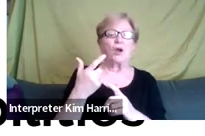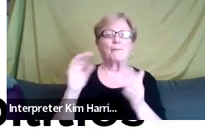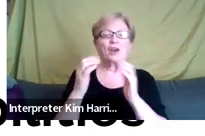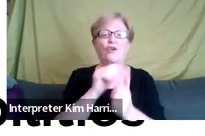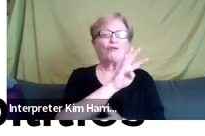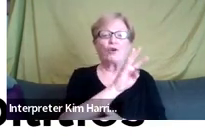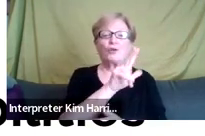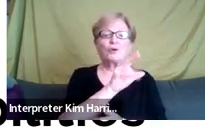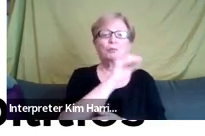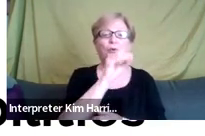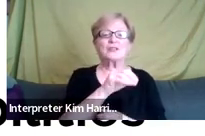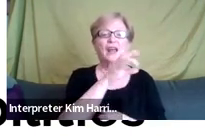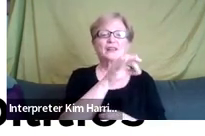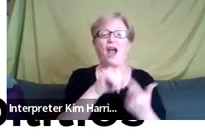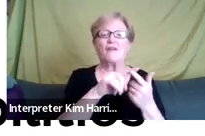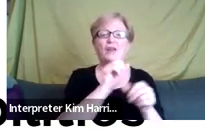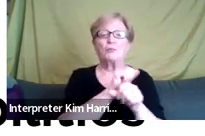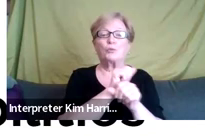also this study found that